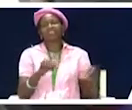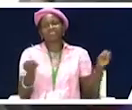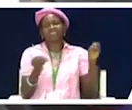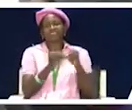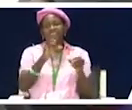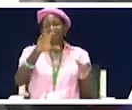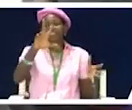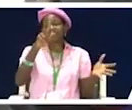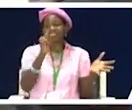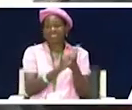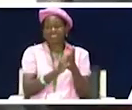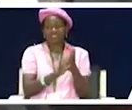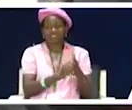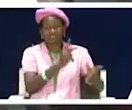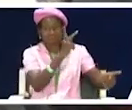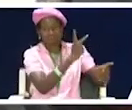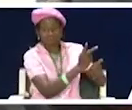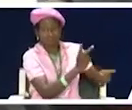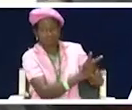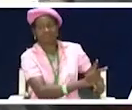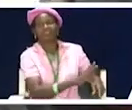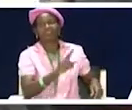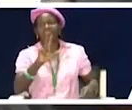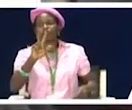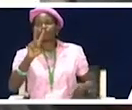three down, two to go.